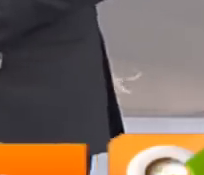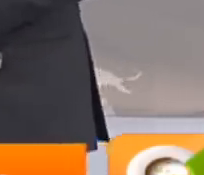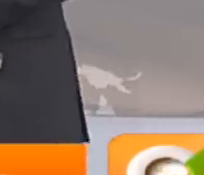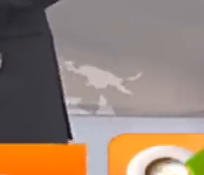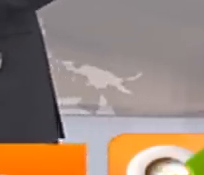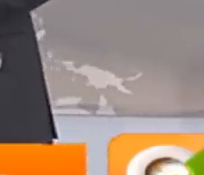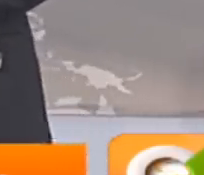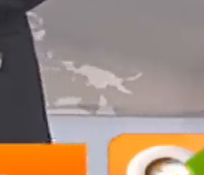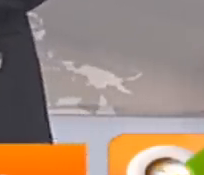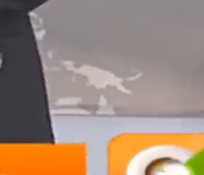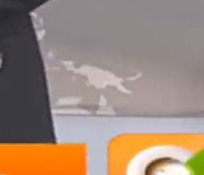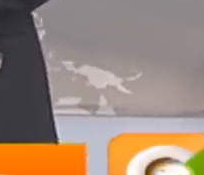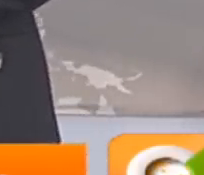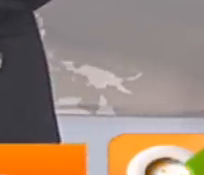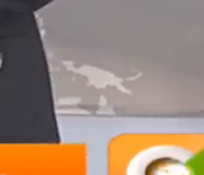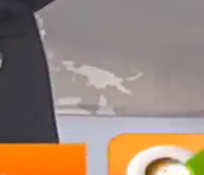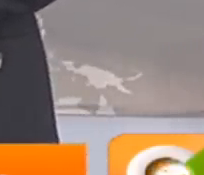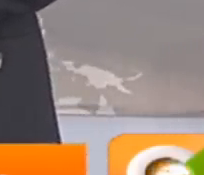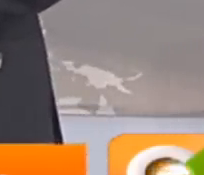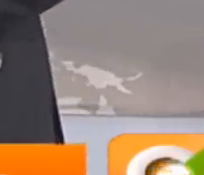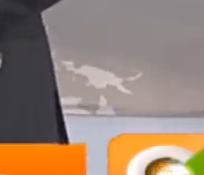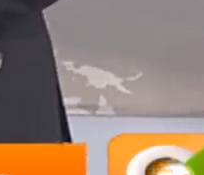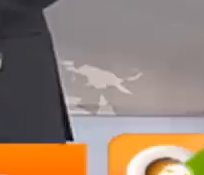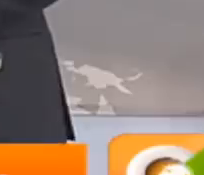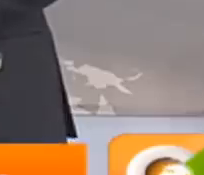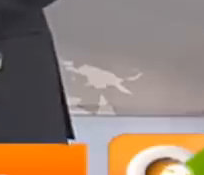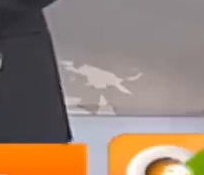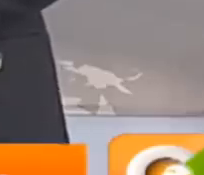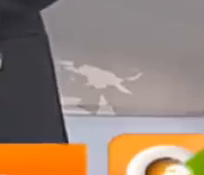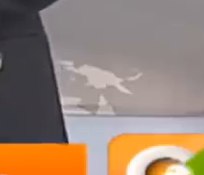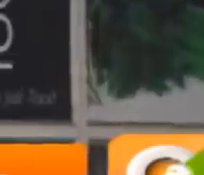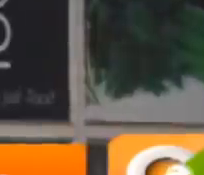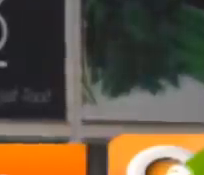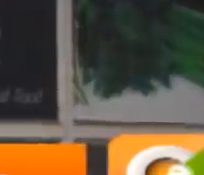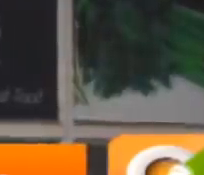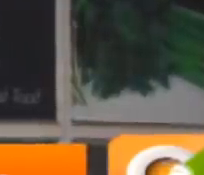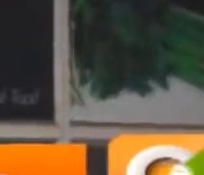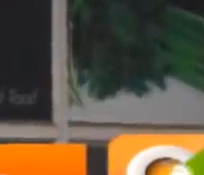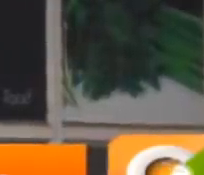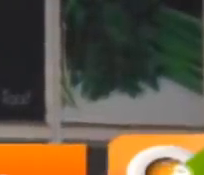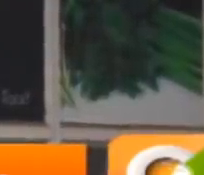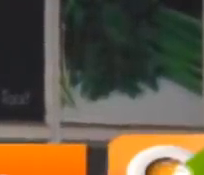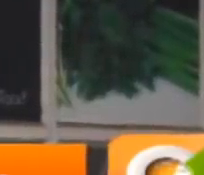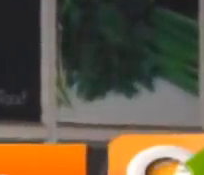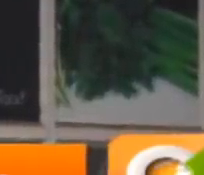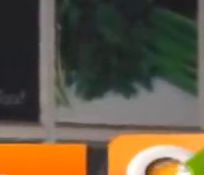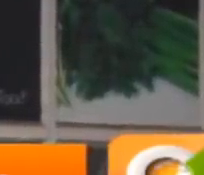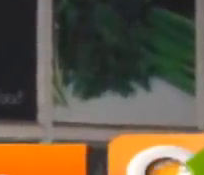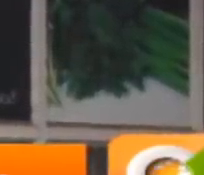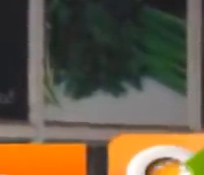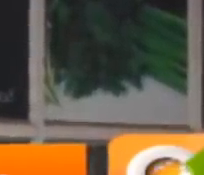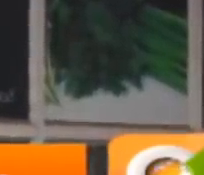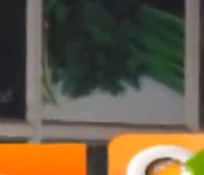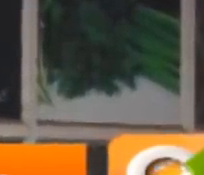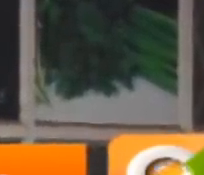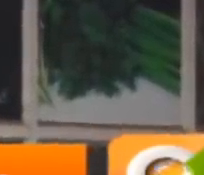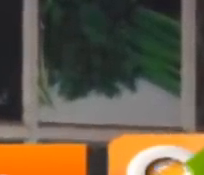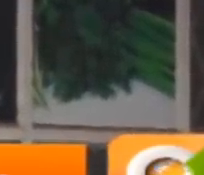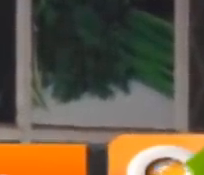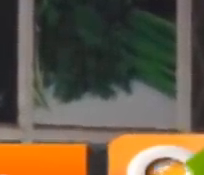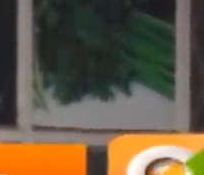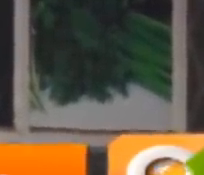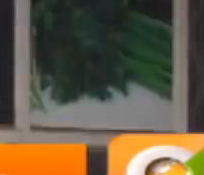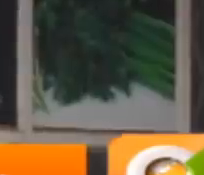many similar unfortunate incidents is we need a conversation as a society. Have we established the sort of